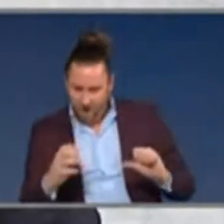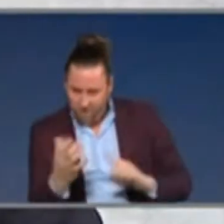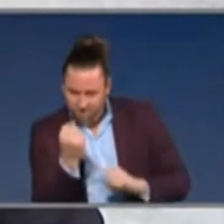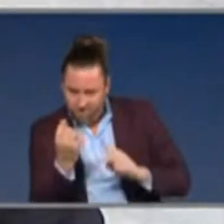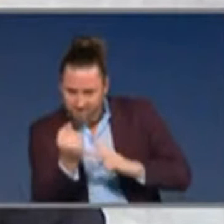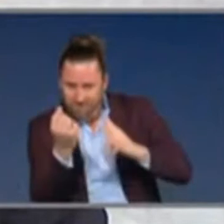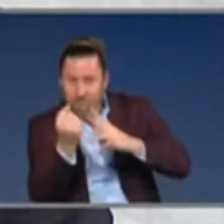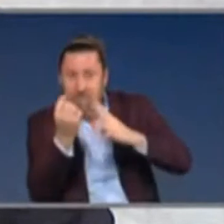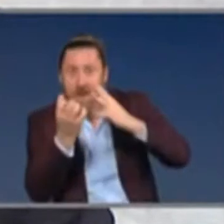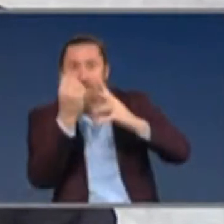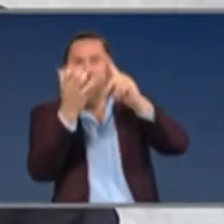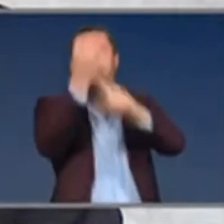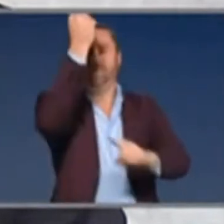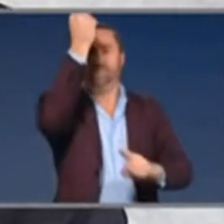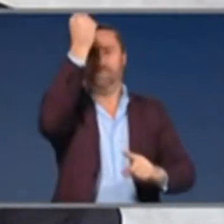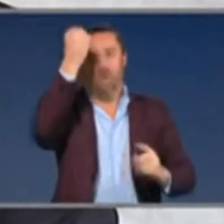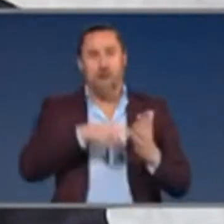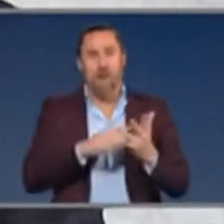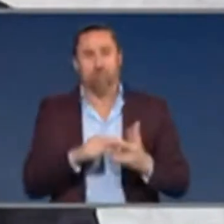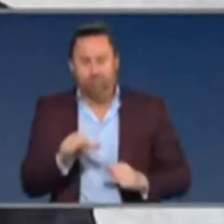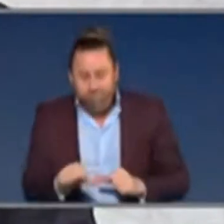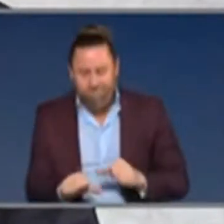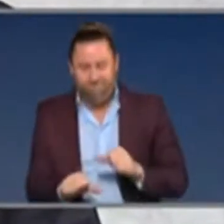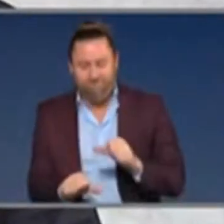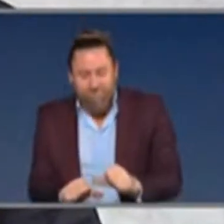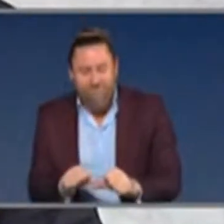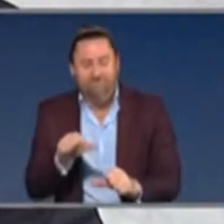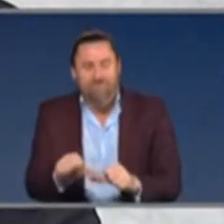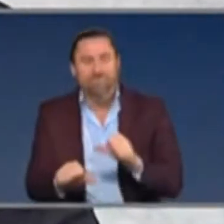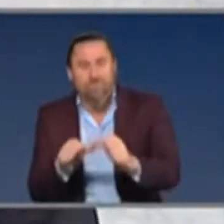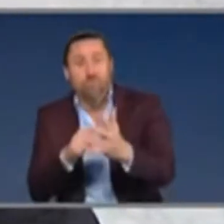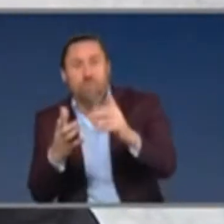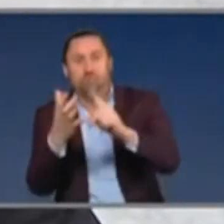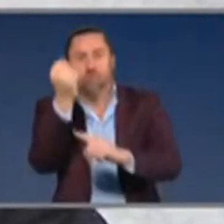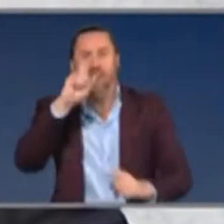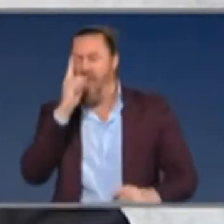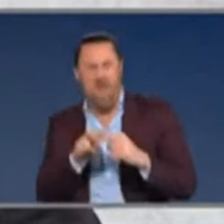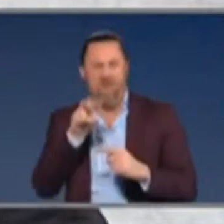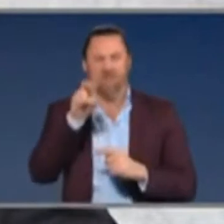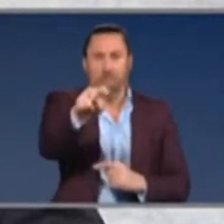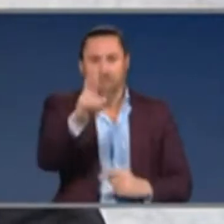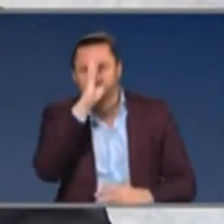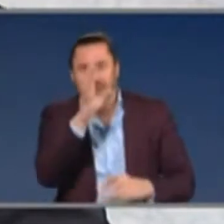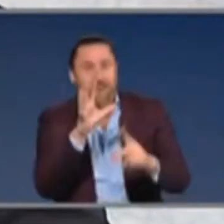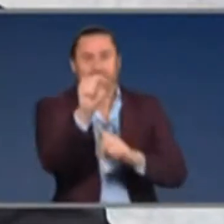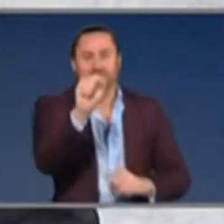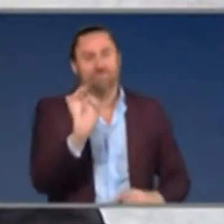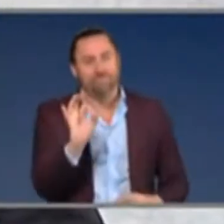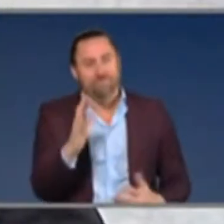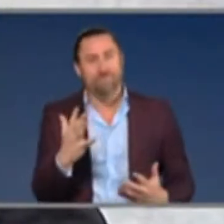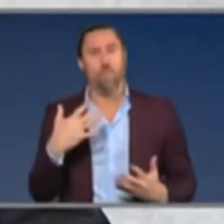it gets very granular about how you get there and how you know when you're not getting there. And that's very important, this